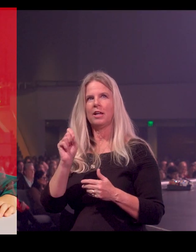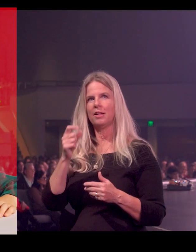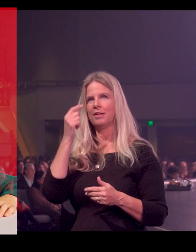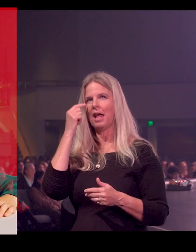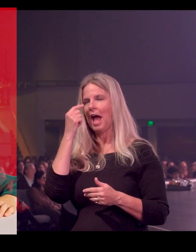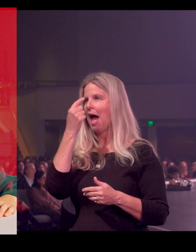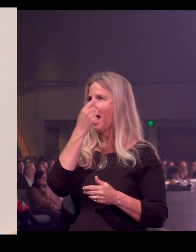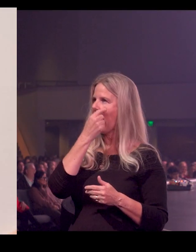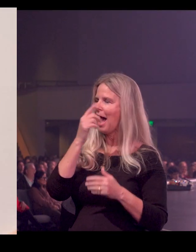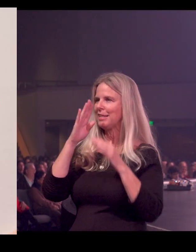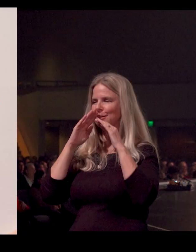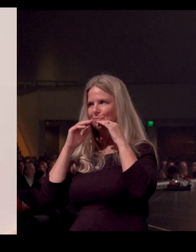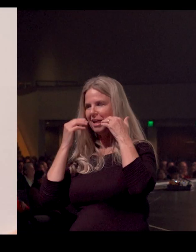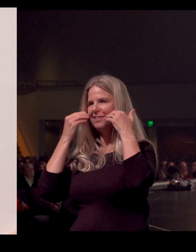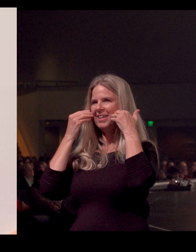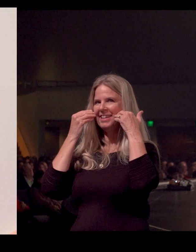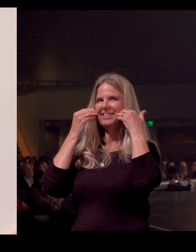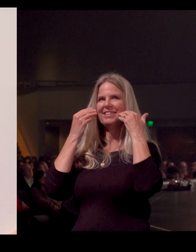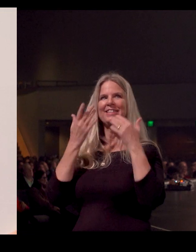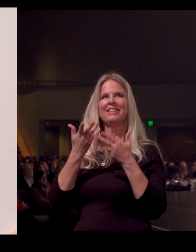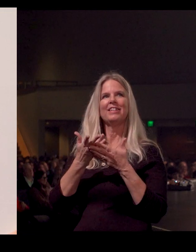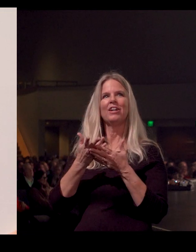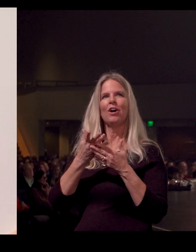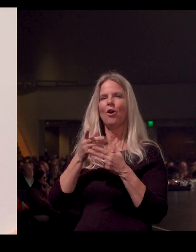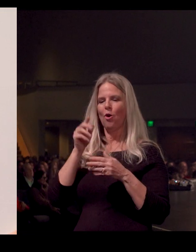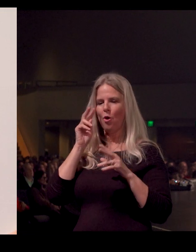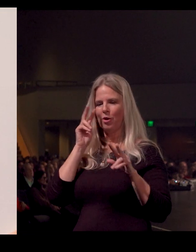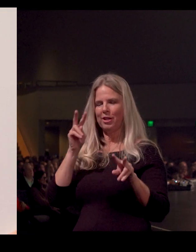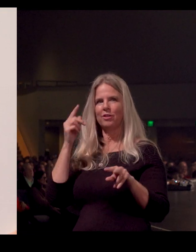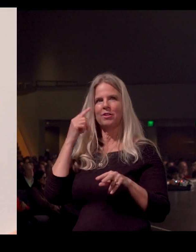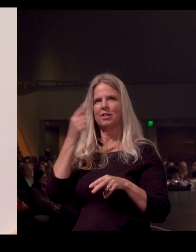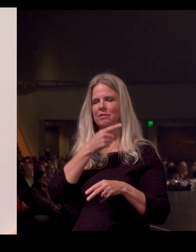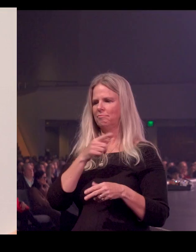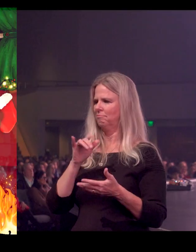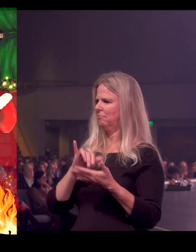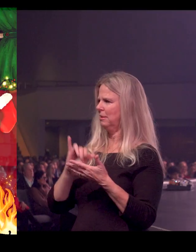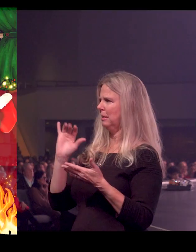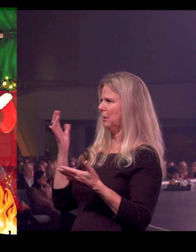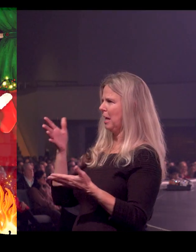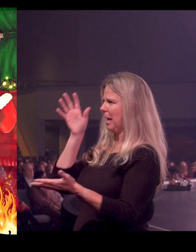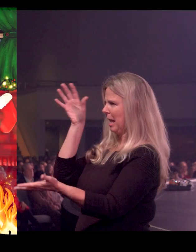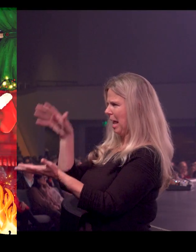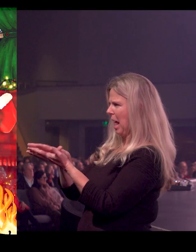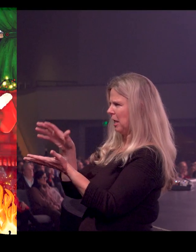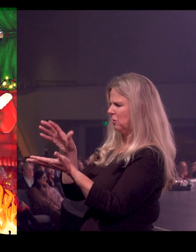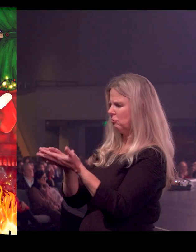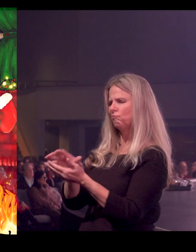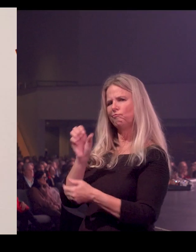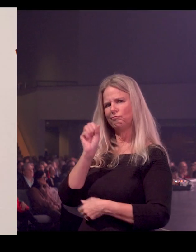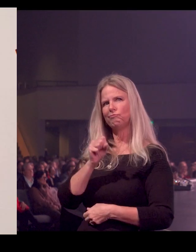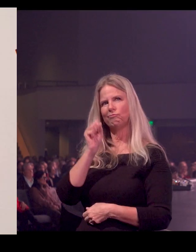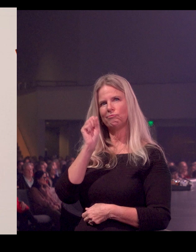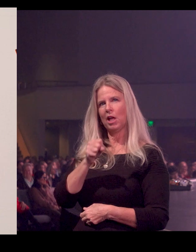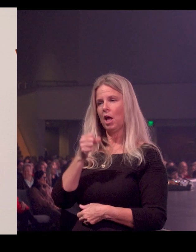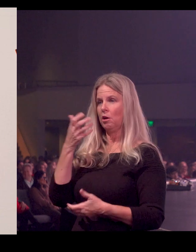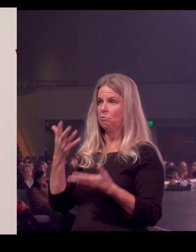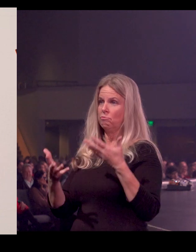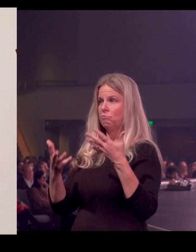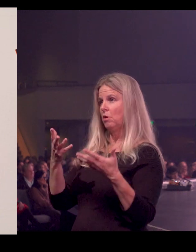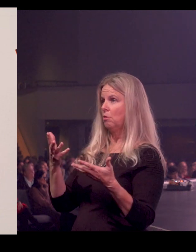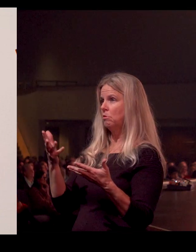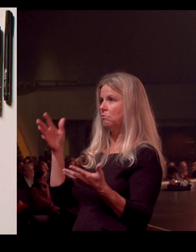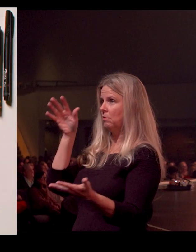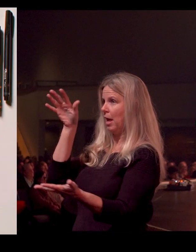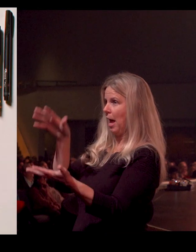like an alligator. It does, kinda. Maybe you just invented an alligator-tiger hybrid. It's a star. Okay, you're great at drawing